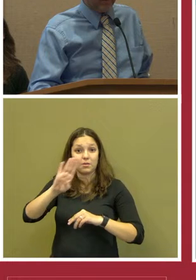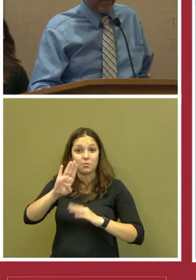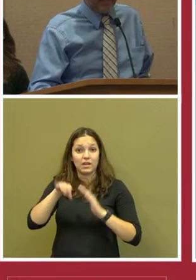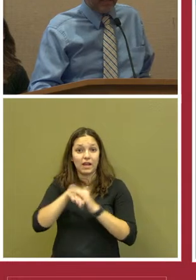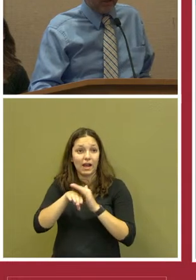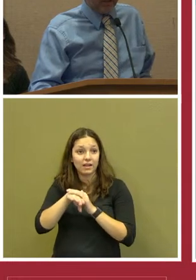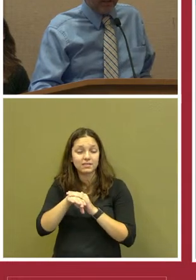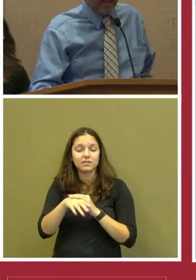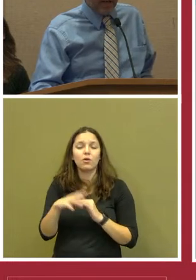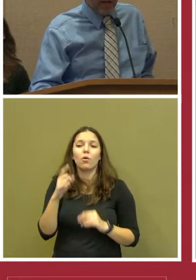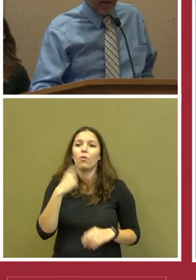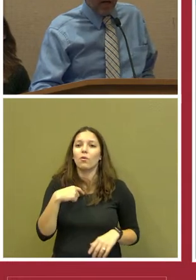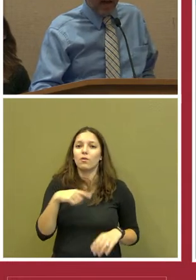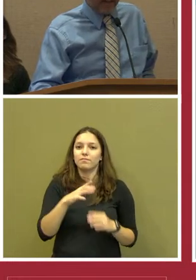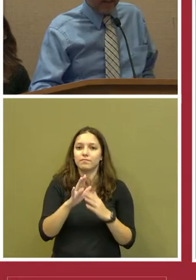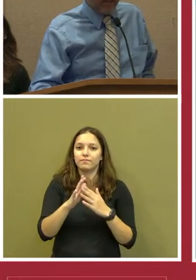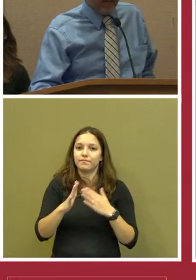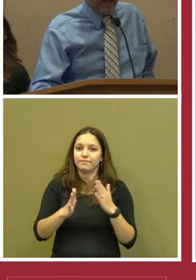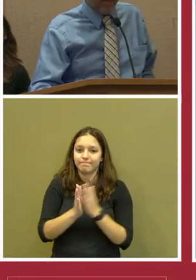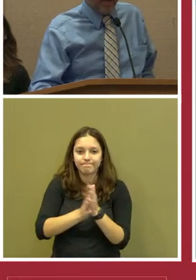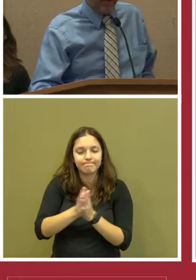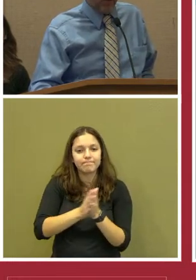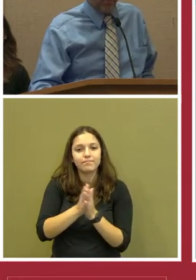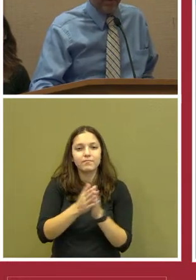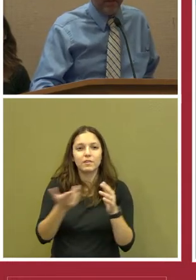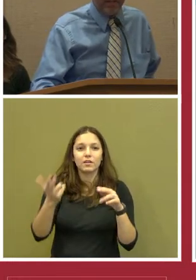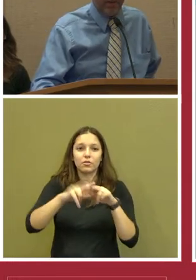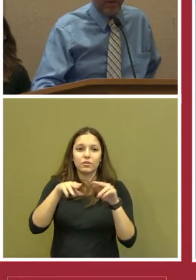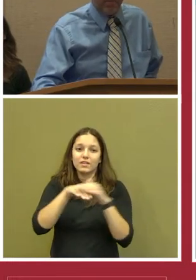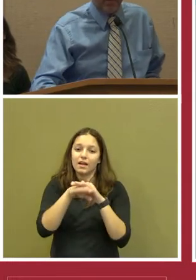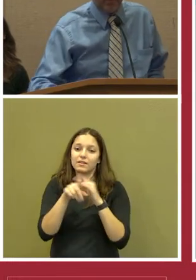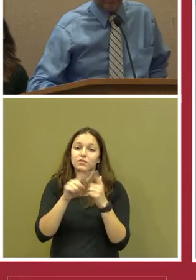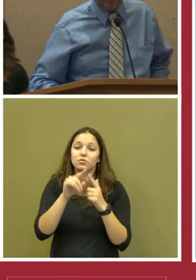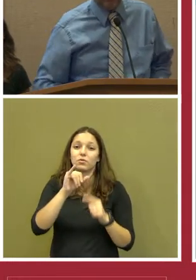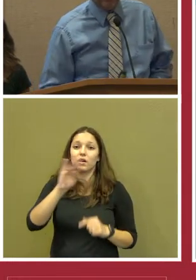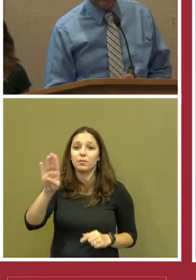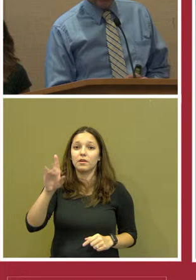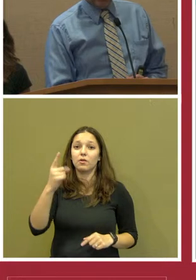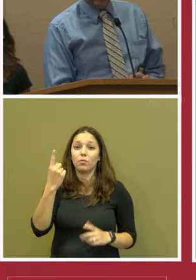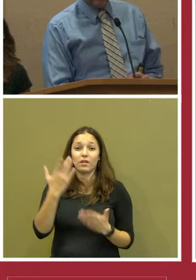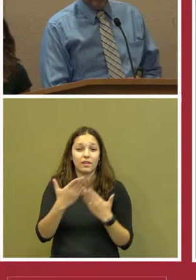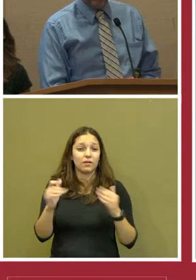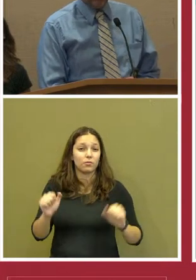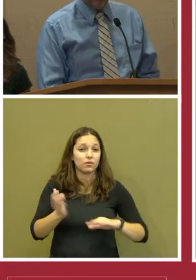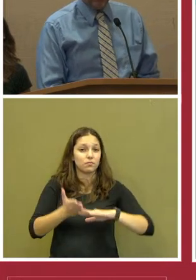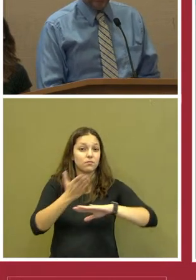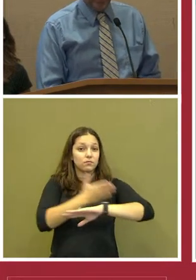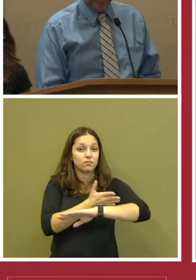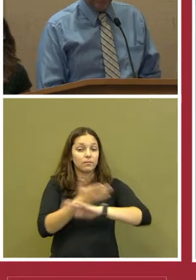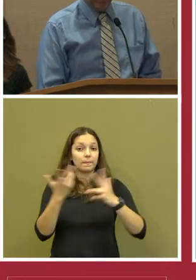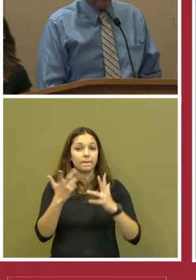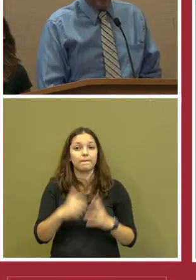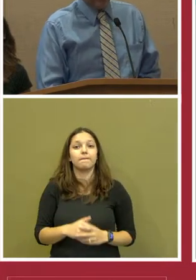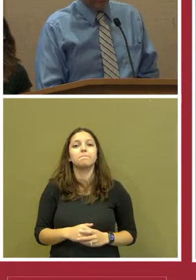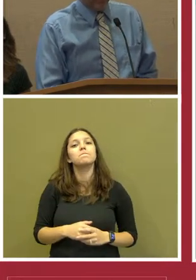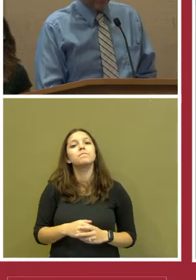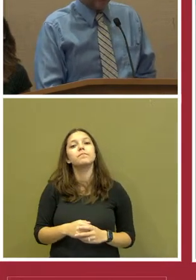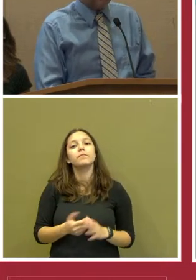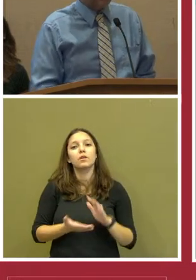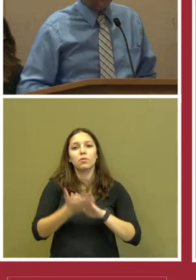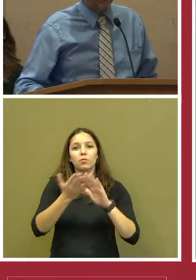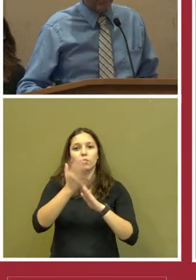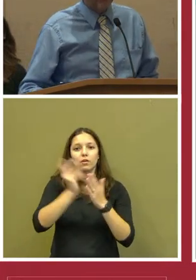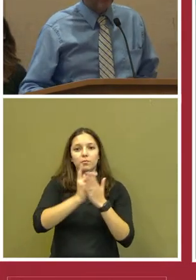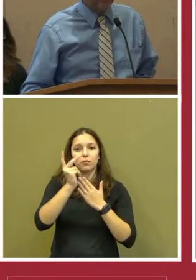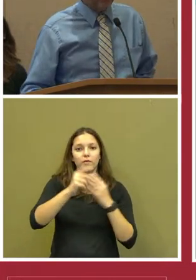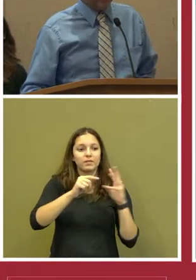looking to try to increase access to IB. I think one of the things that we could be doing better is trying to run programs